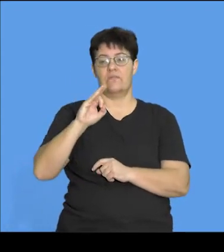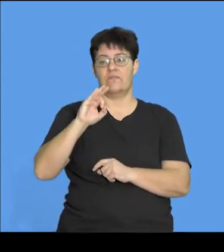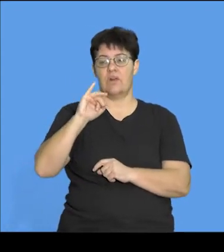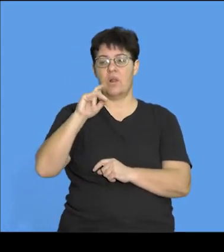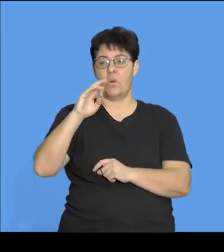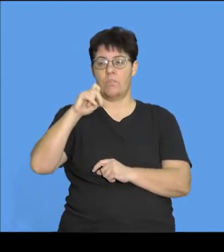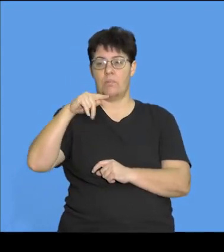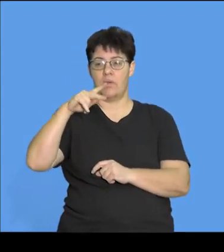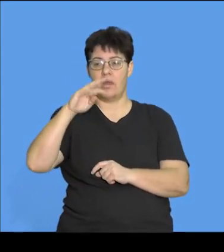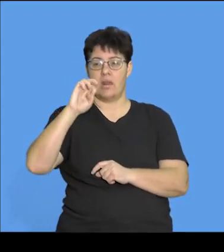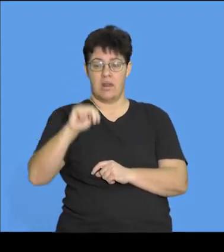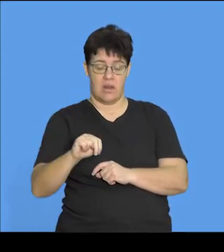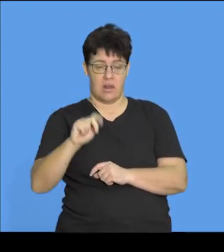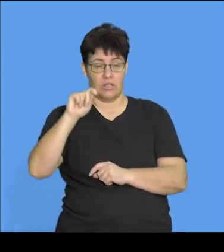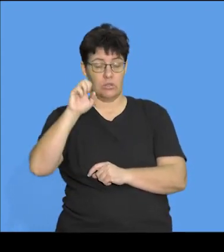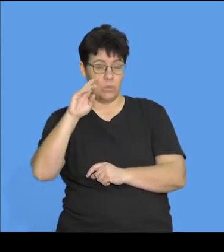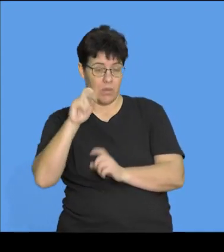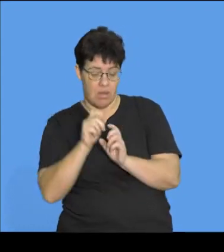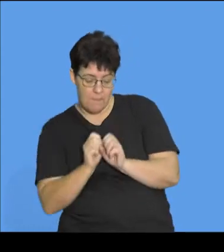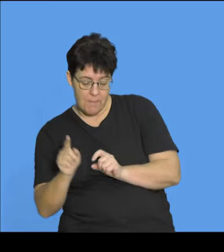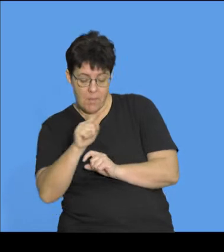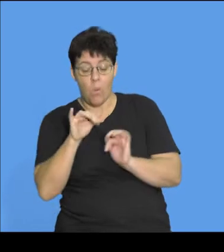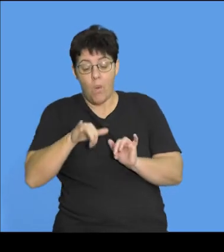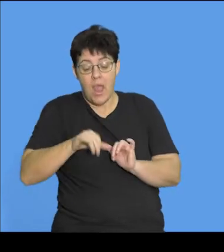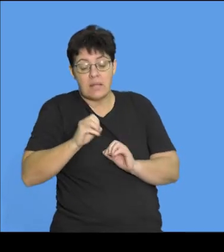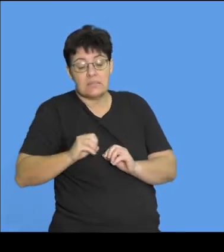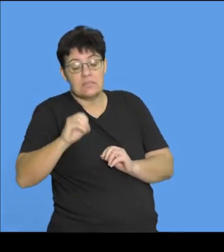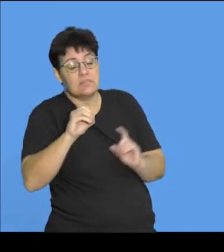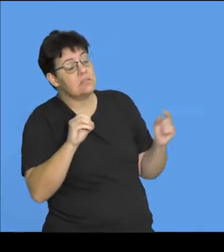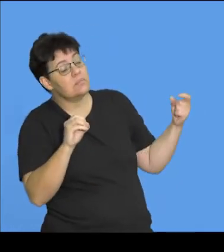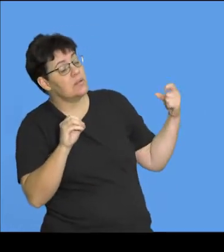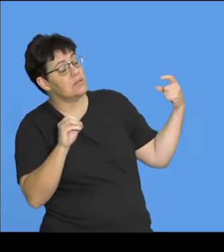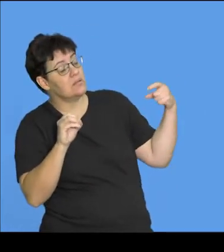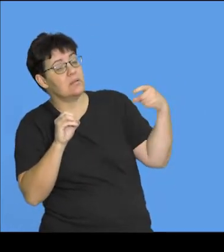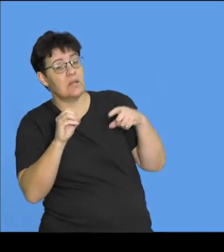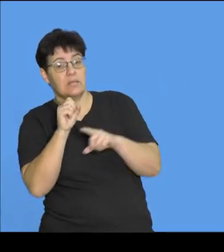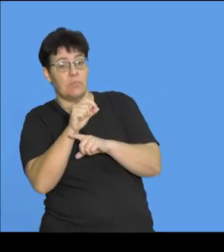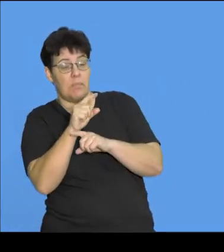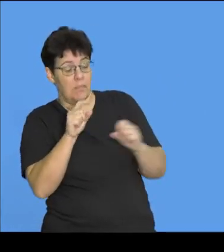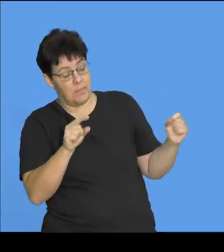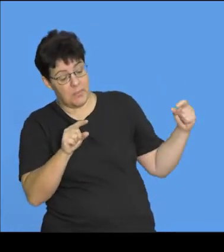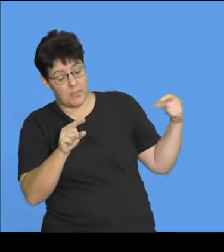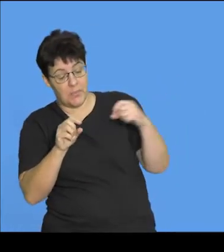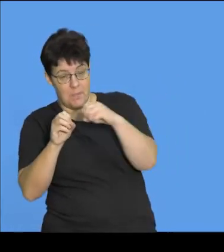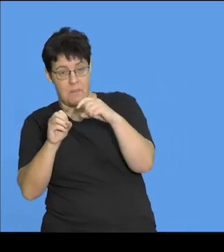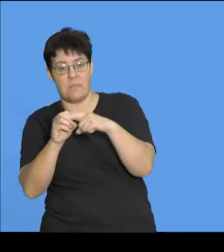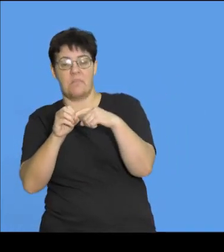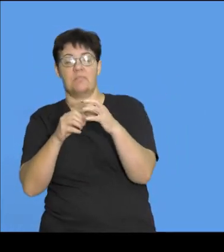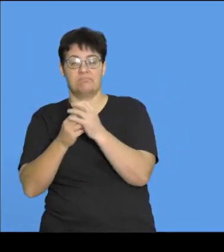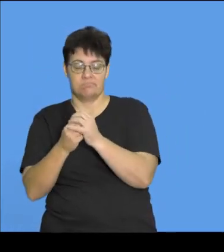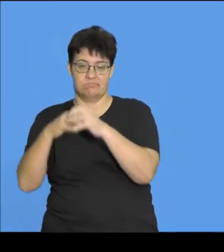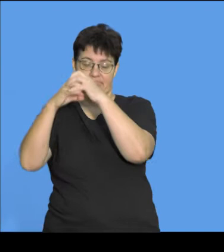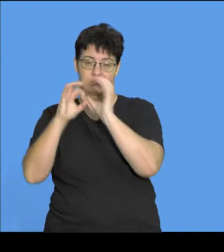in anticipation of a sperm cell that may potentially be available for fertilization. We do know